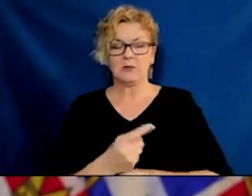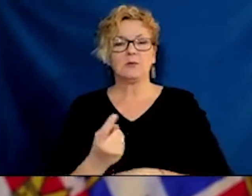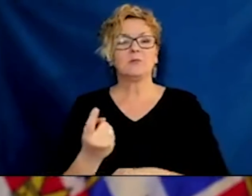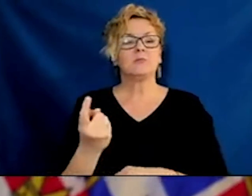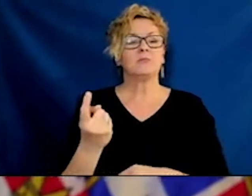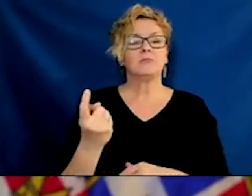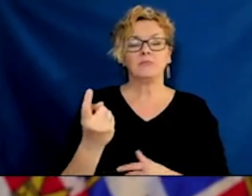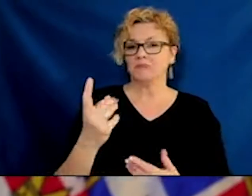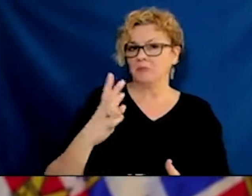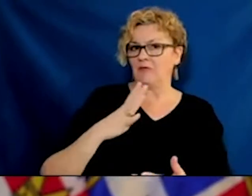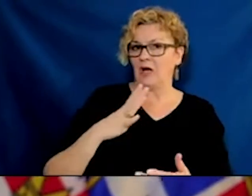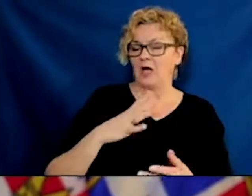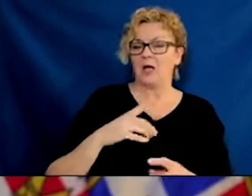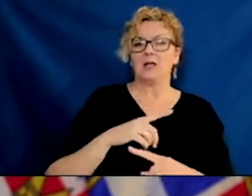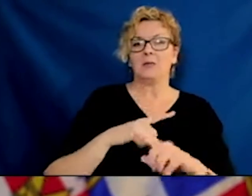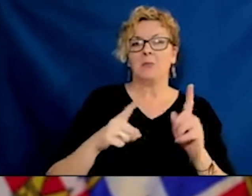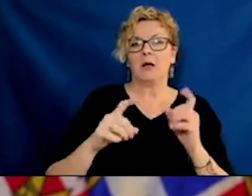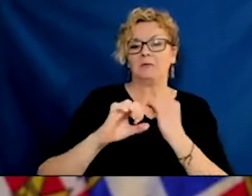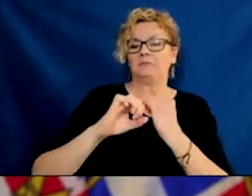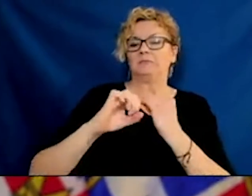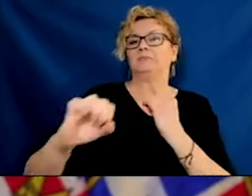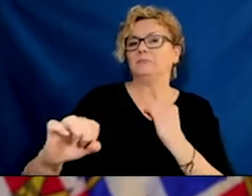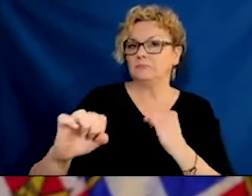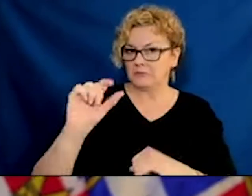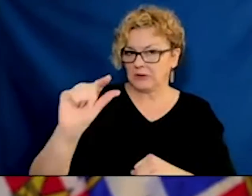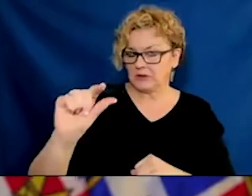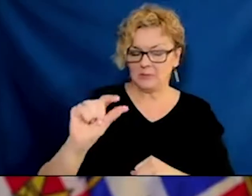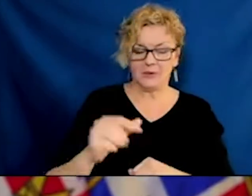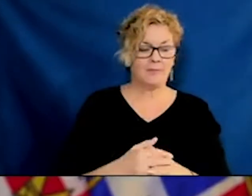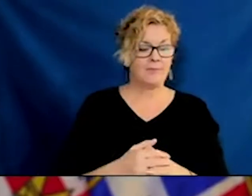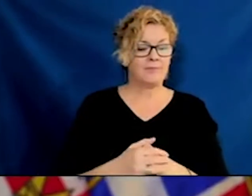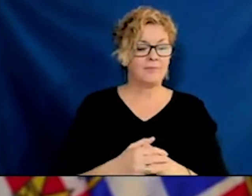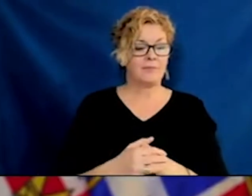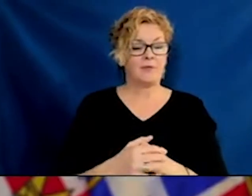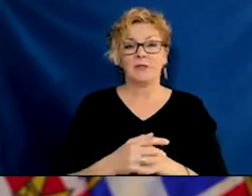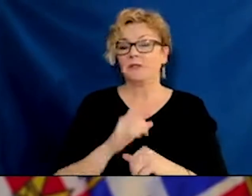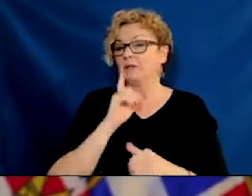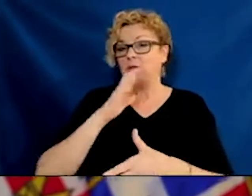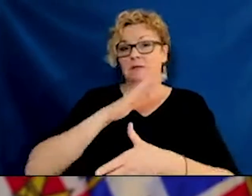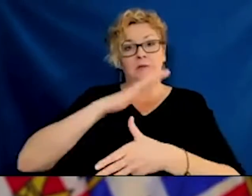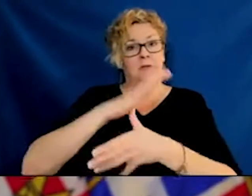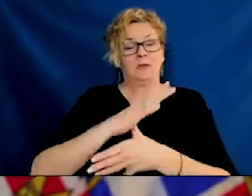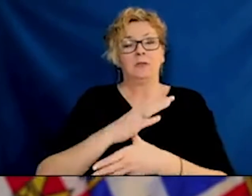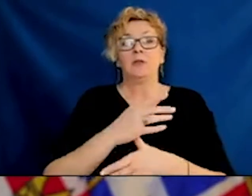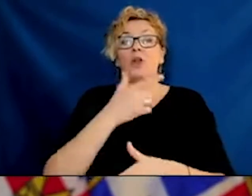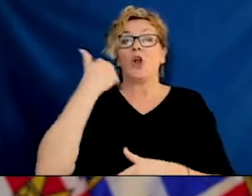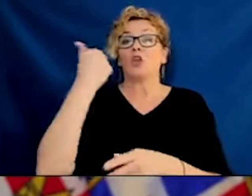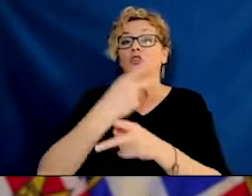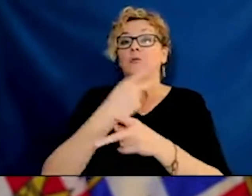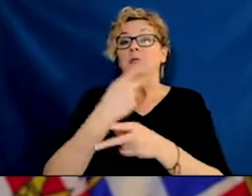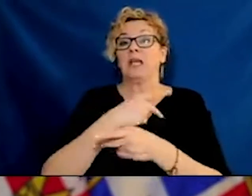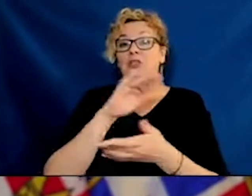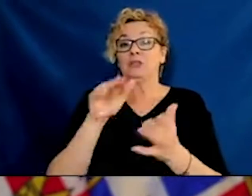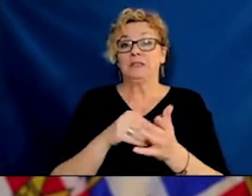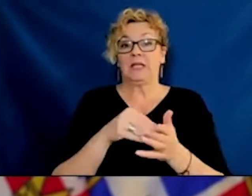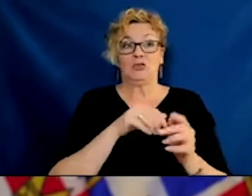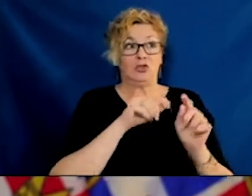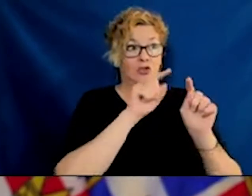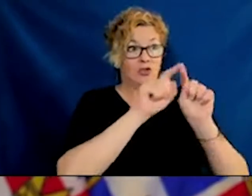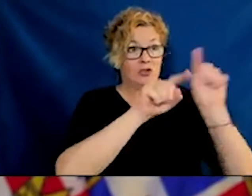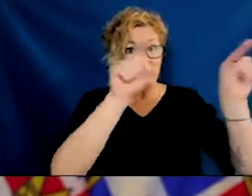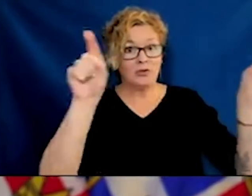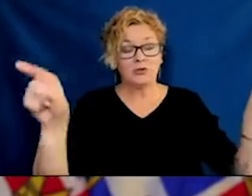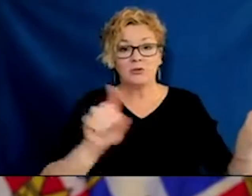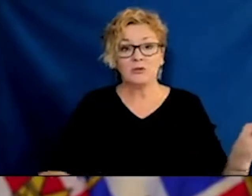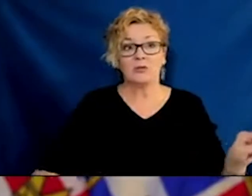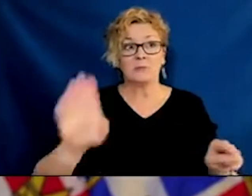our acute care system, will protect all of us going forward. This is about putting out fires before they get out of